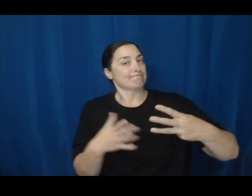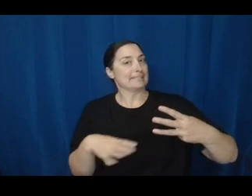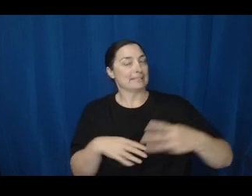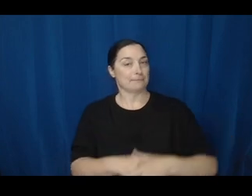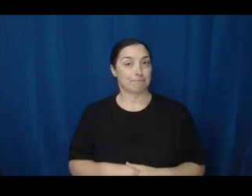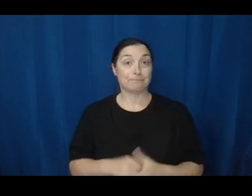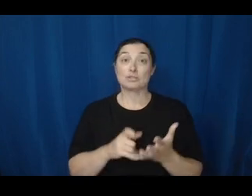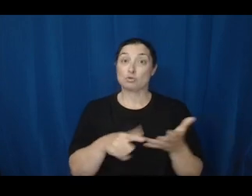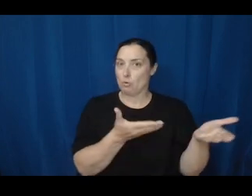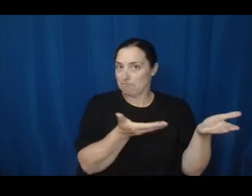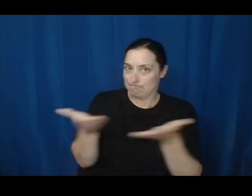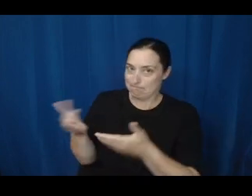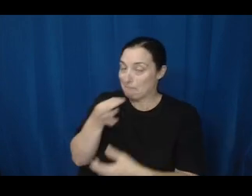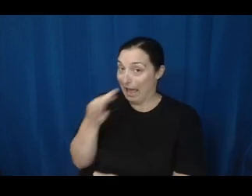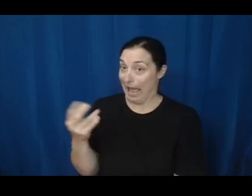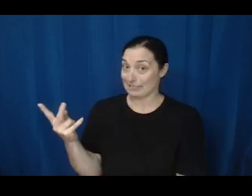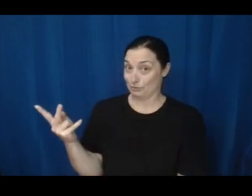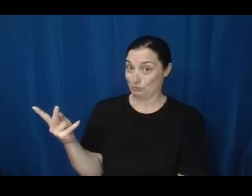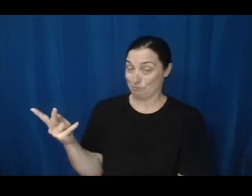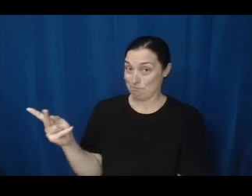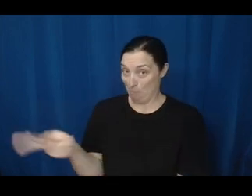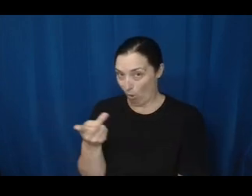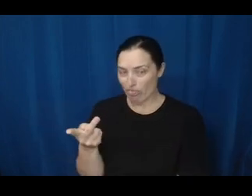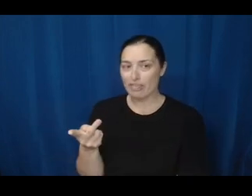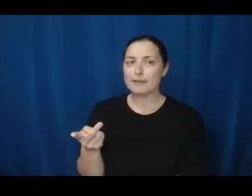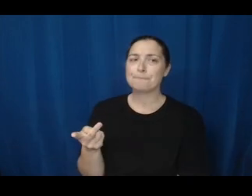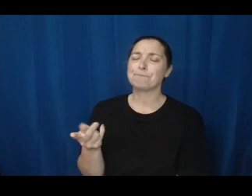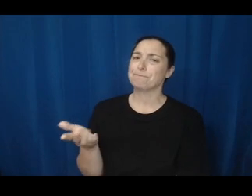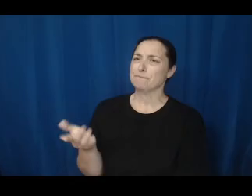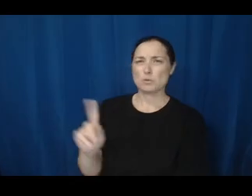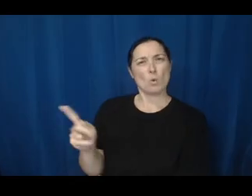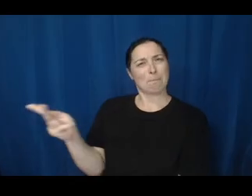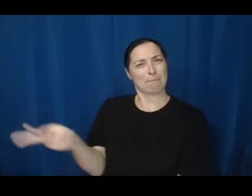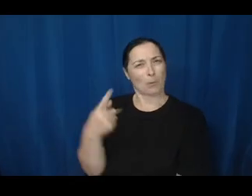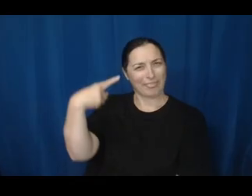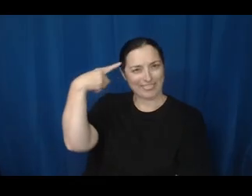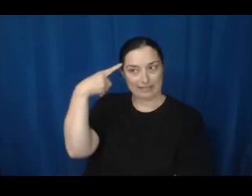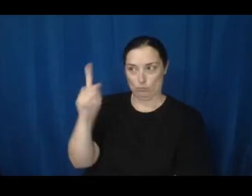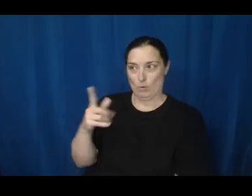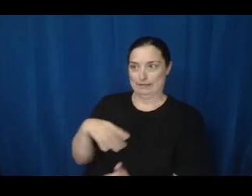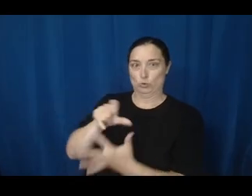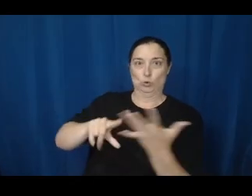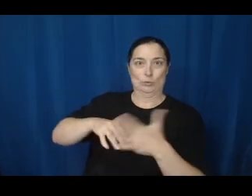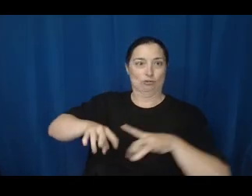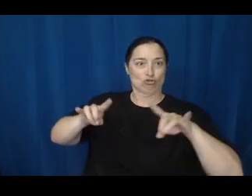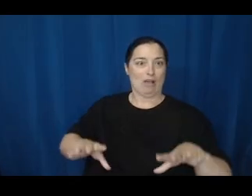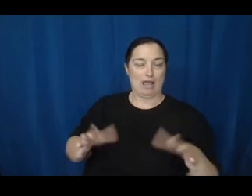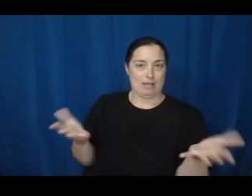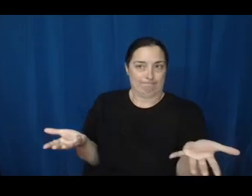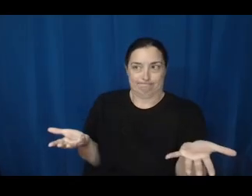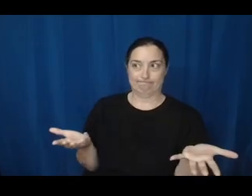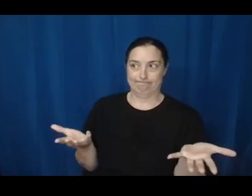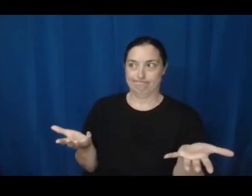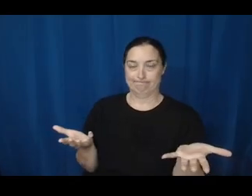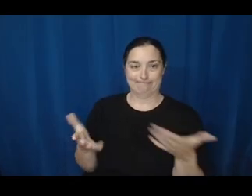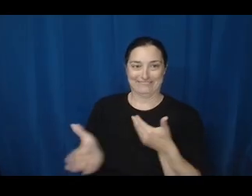you guys. I'm going to join you there, but what do you think? What do we need to do here in Australia to fix